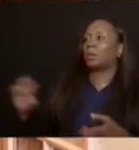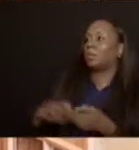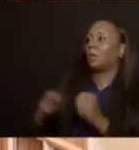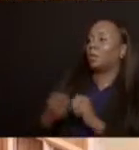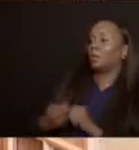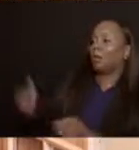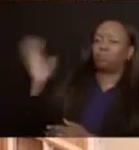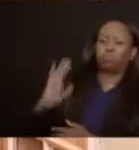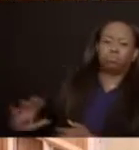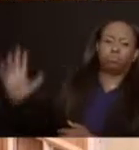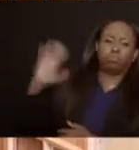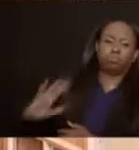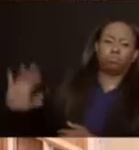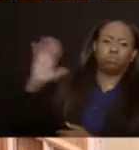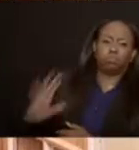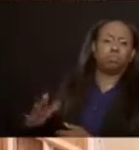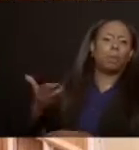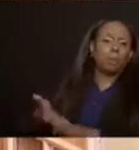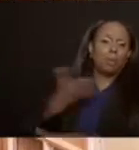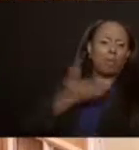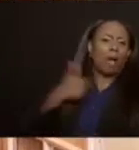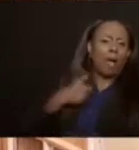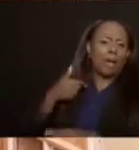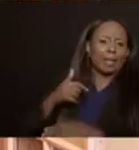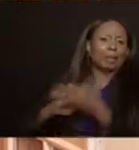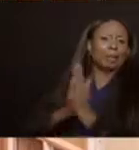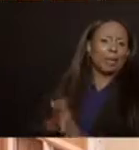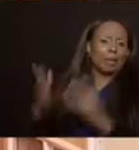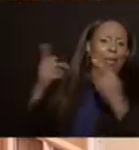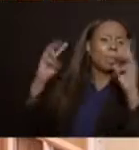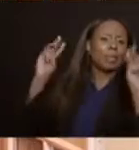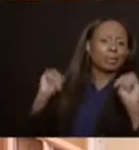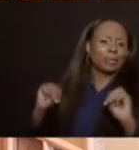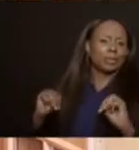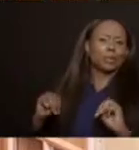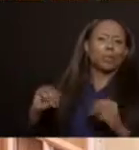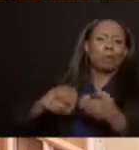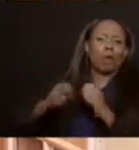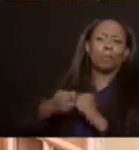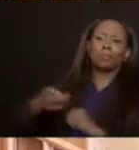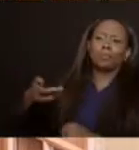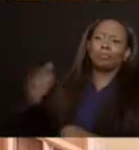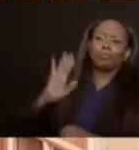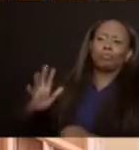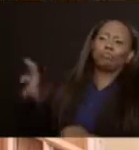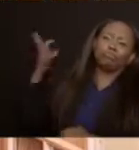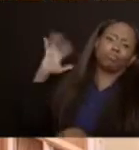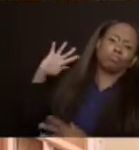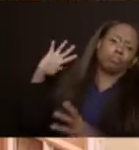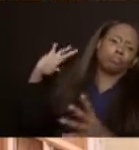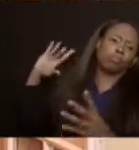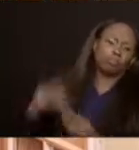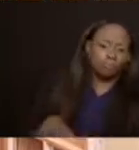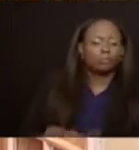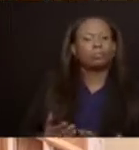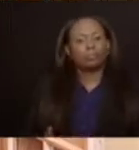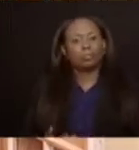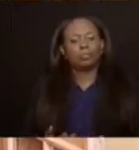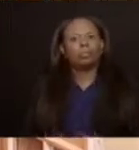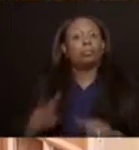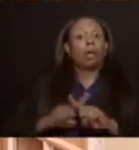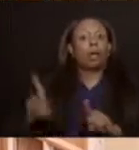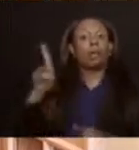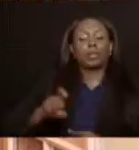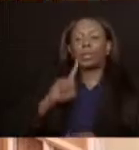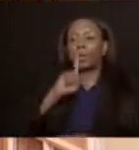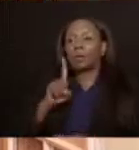life. But the bottom line is that what we were able to do is to recognize that we really need to be able to pull as one. This